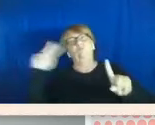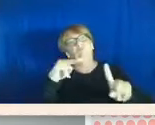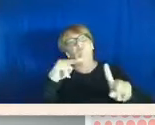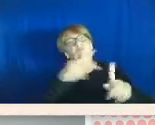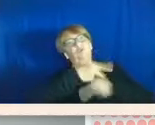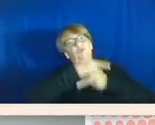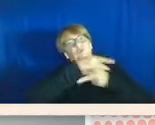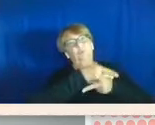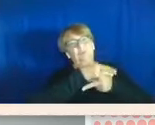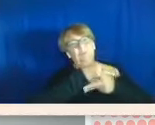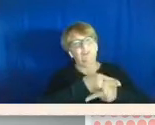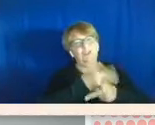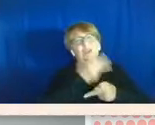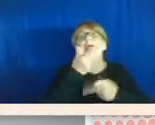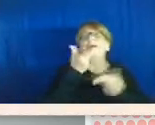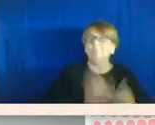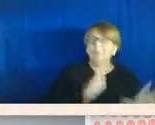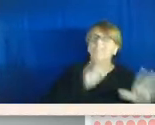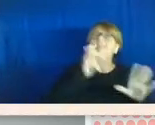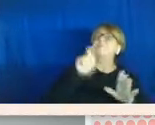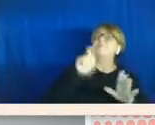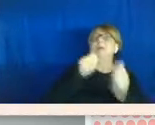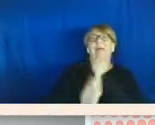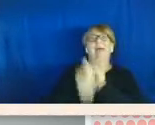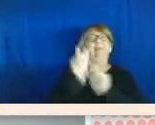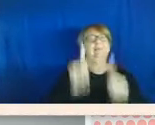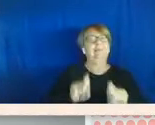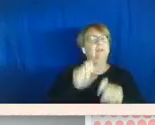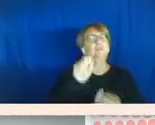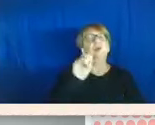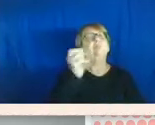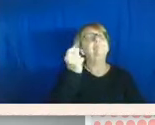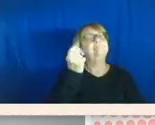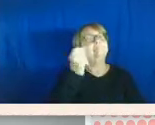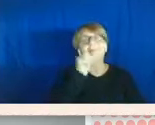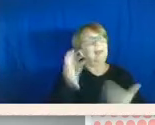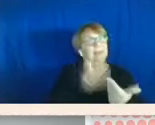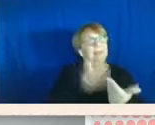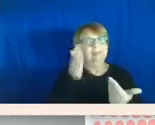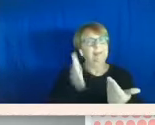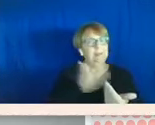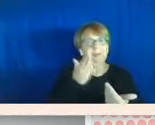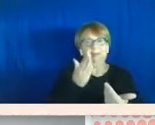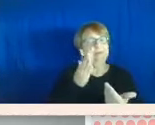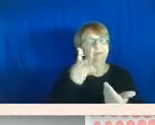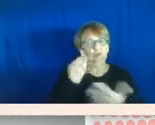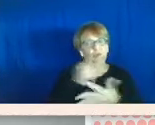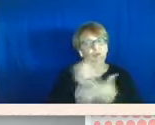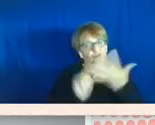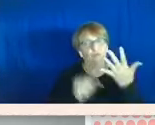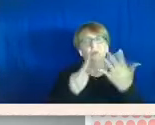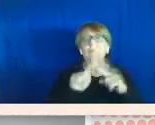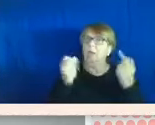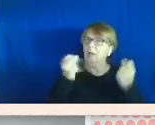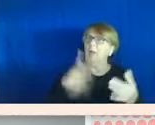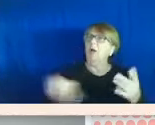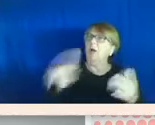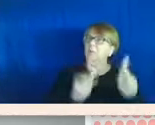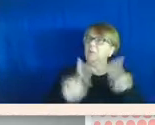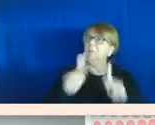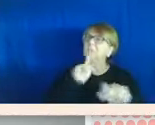a test. So it's not an easy thing to do all that, but there are a lot of people who have been committed to it and